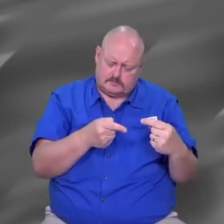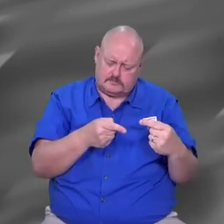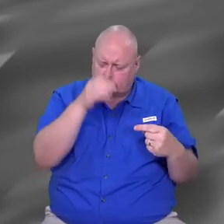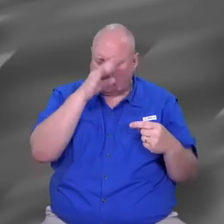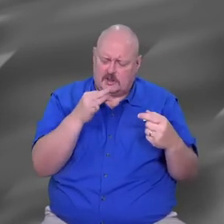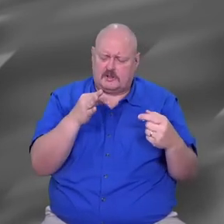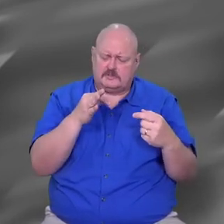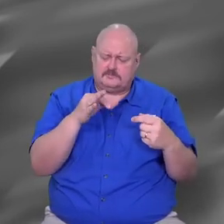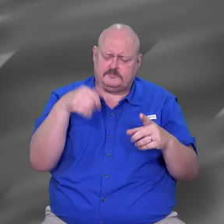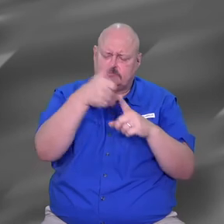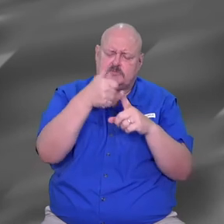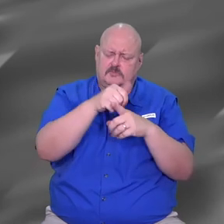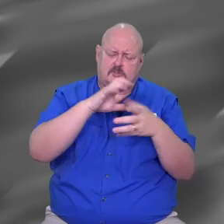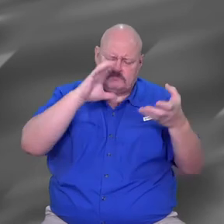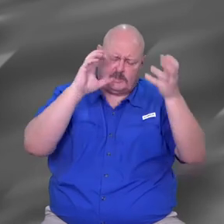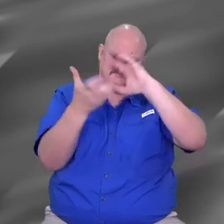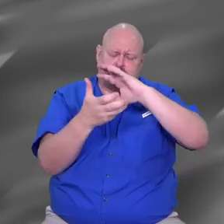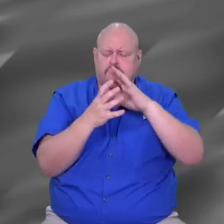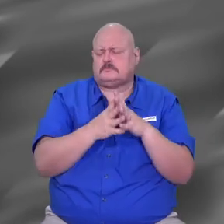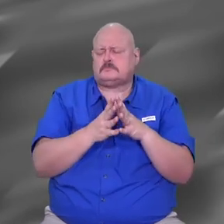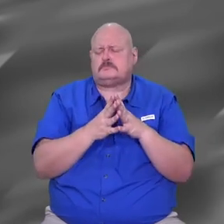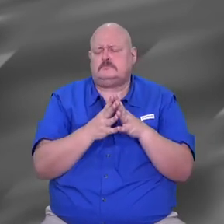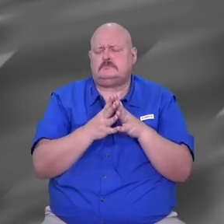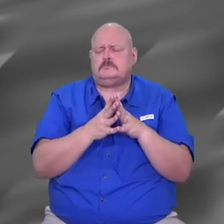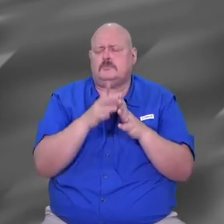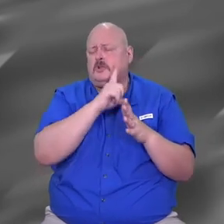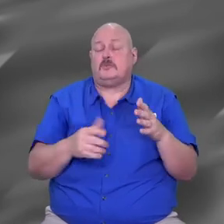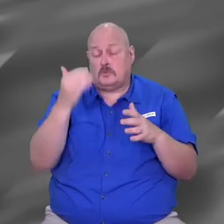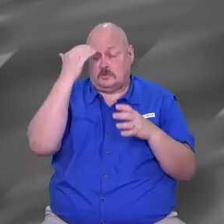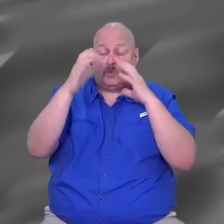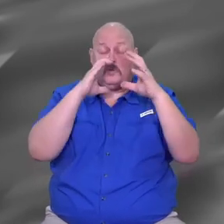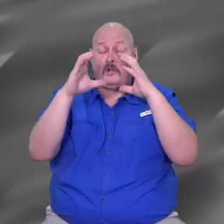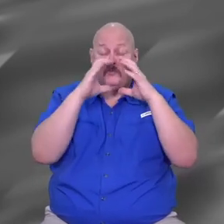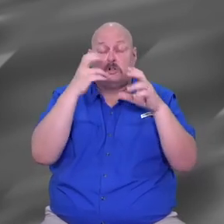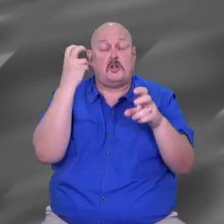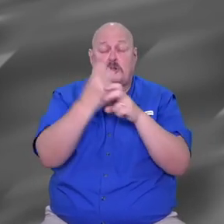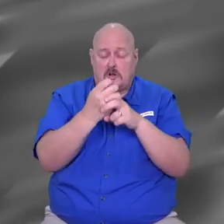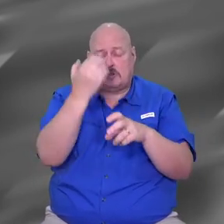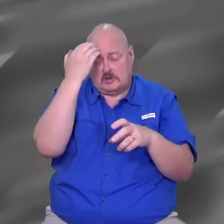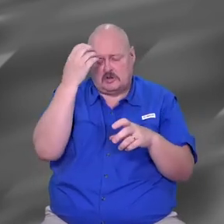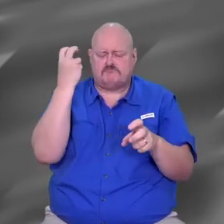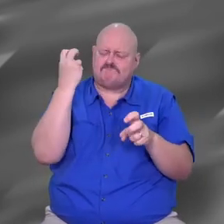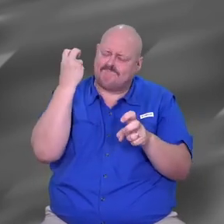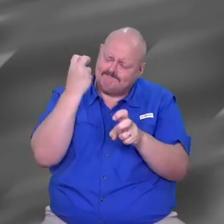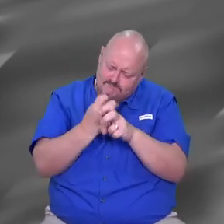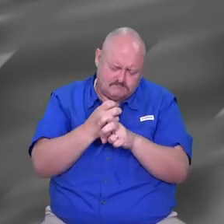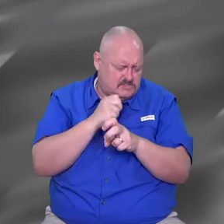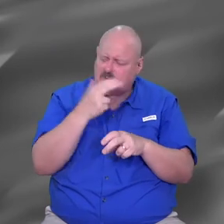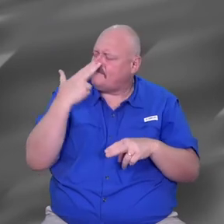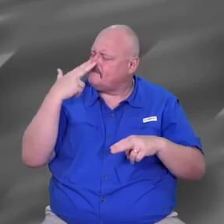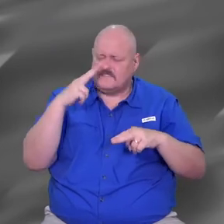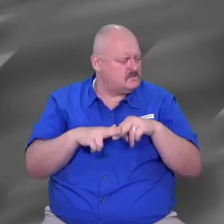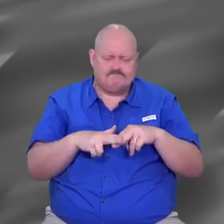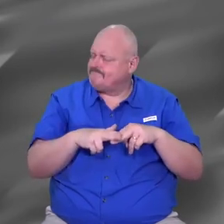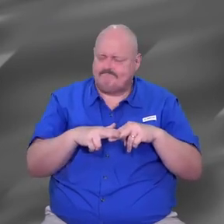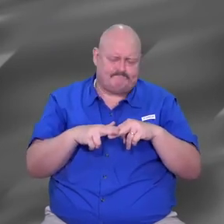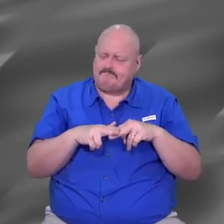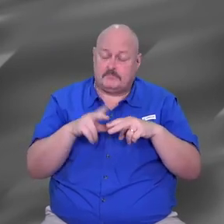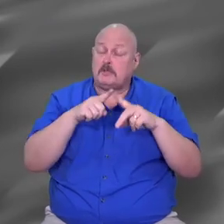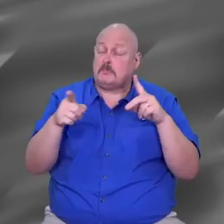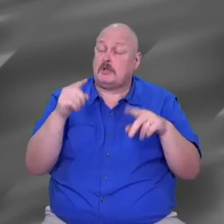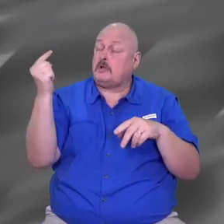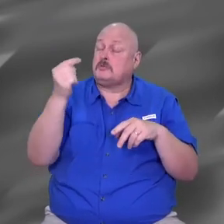got themselves in a mess. Lord, we know the conversations are hard. We know they're difficult. We know they're not fun. But God, we